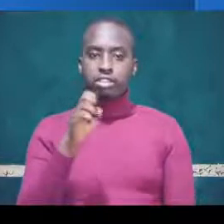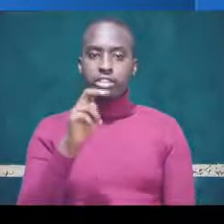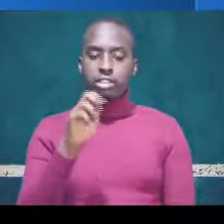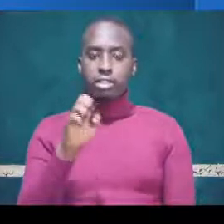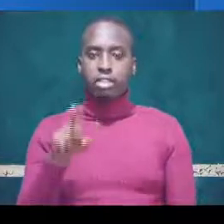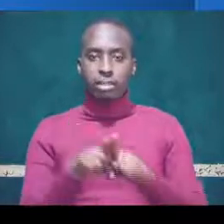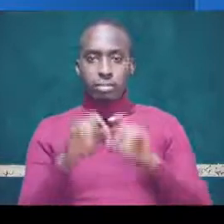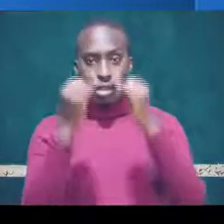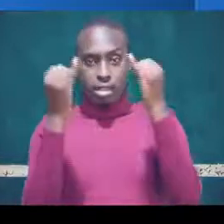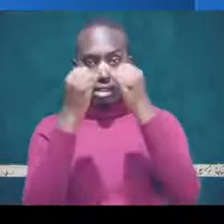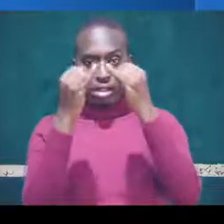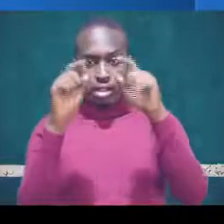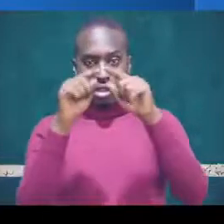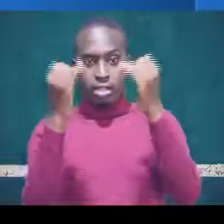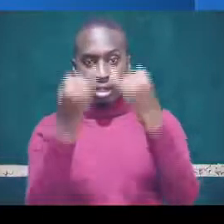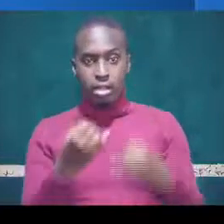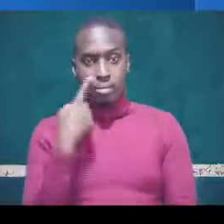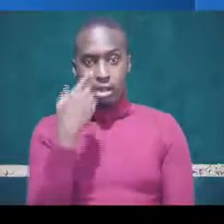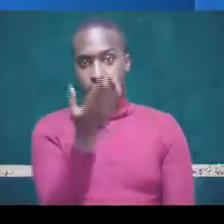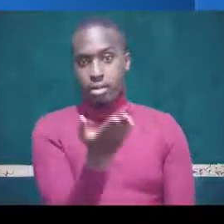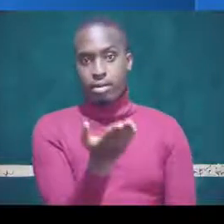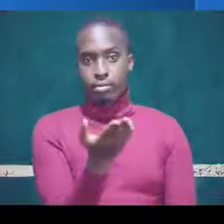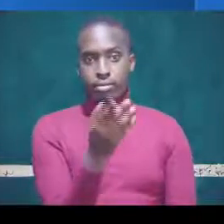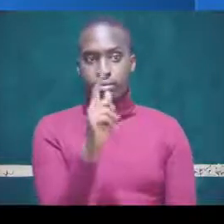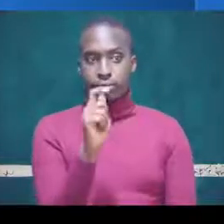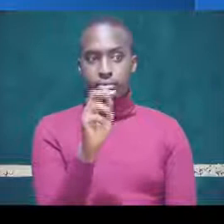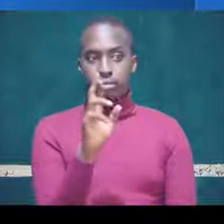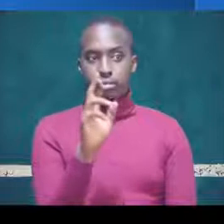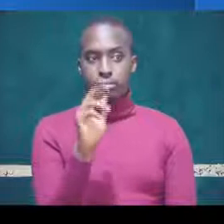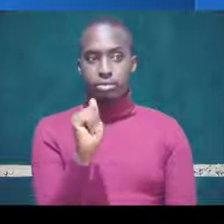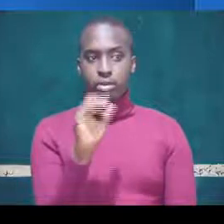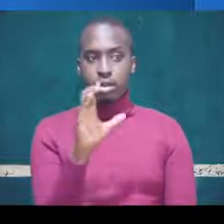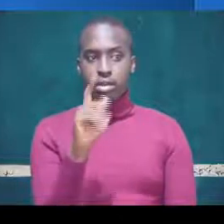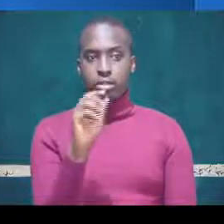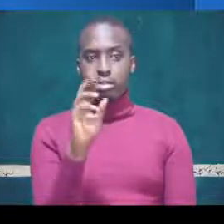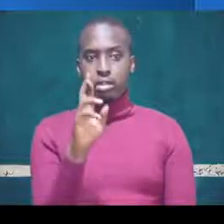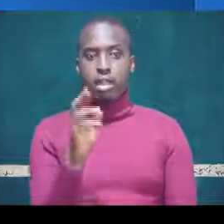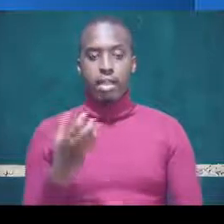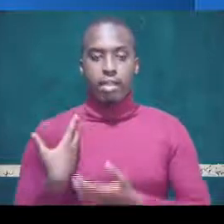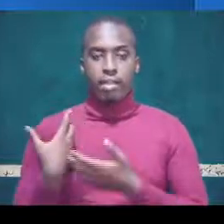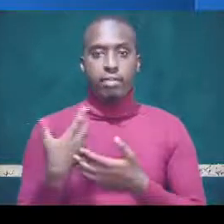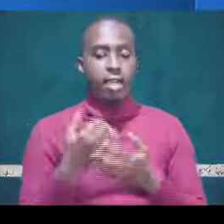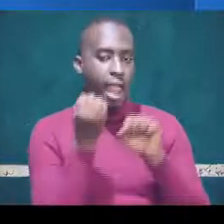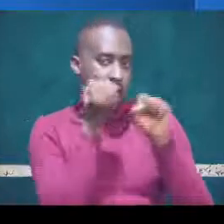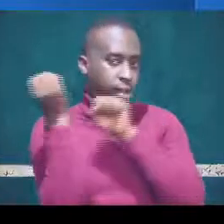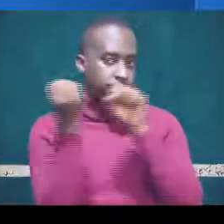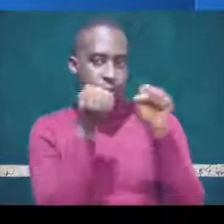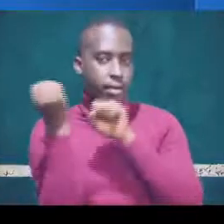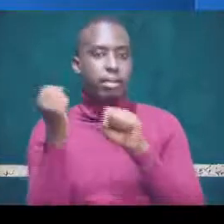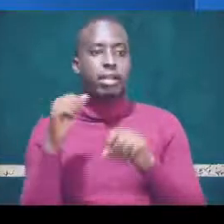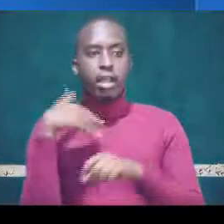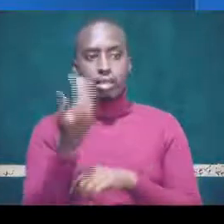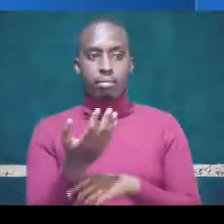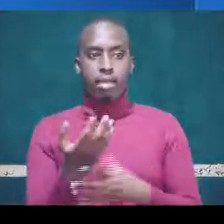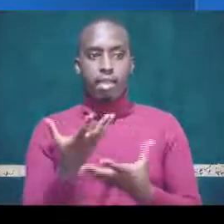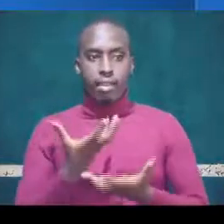that diagram you can see, in that picture you can see there is a tractor carrying a lot of sugar cane. So a tractor's engine